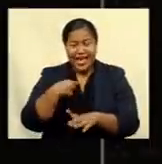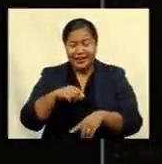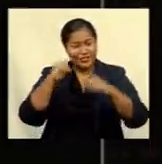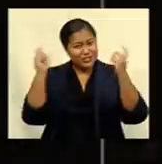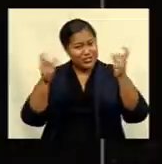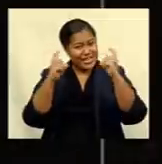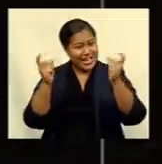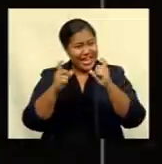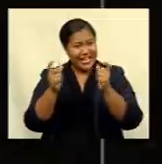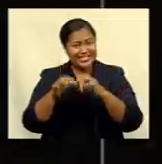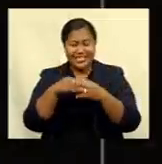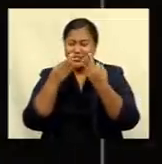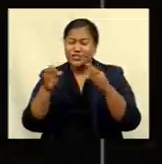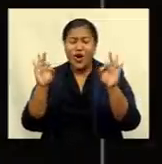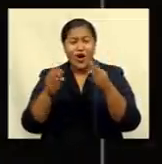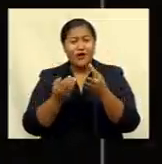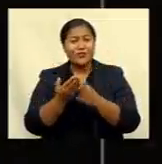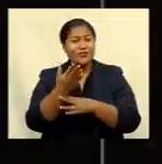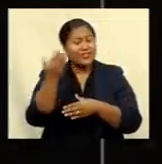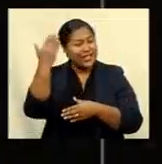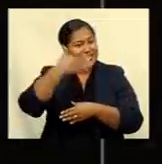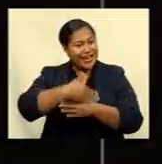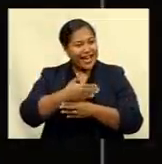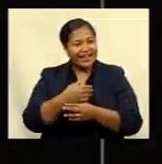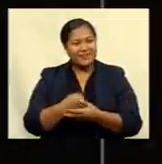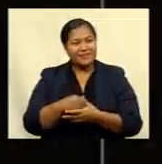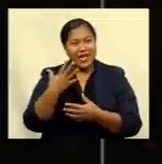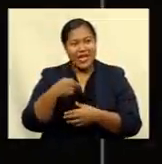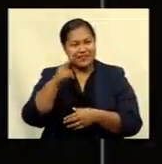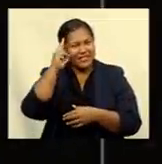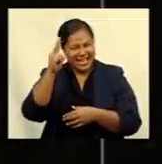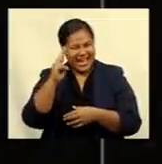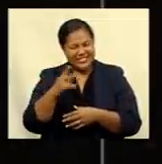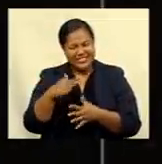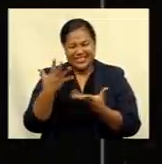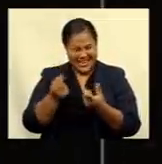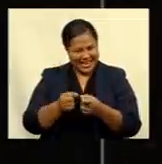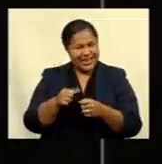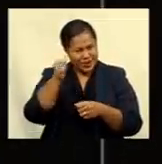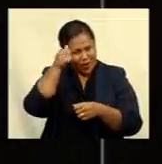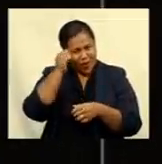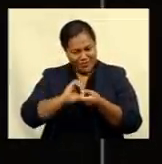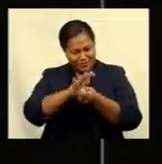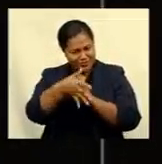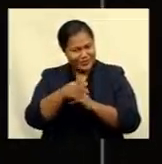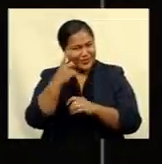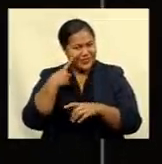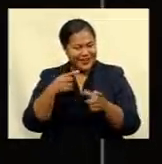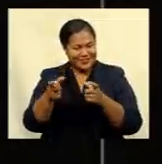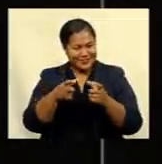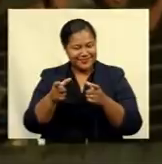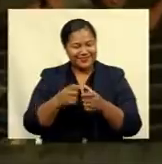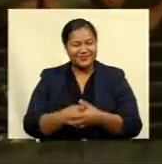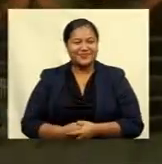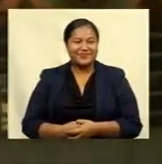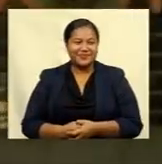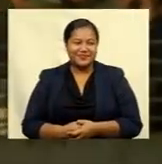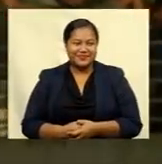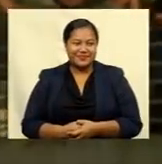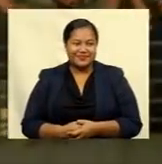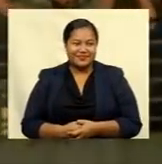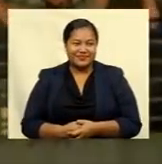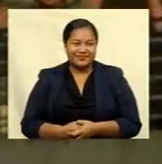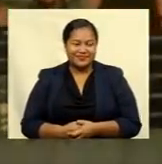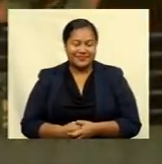happiness echoed through the night, a temporary bliss for a nation battling the coronavirus. Koroi Tandulala files this report.